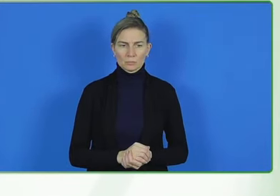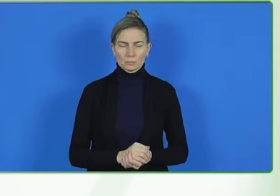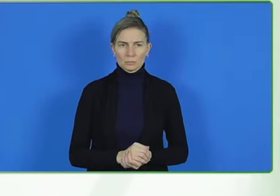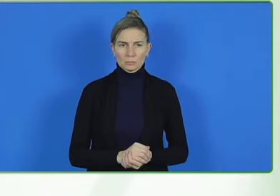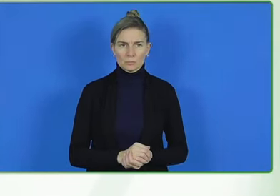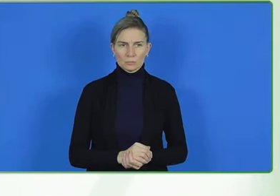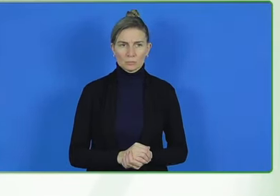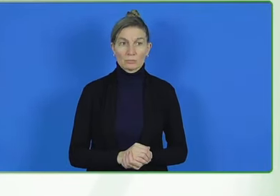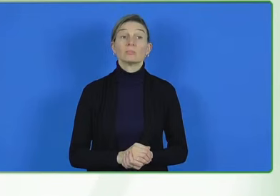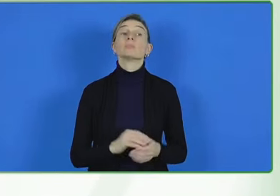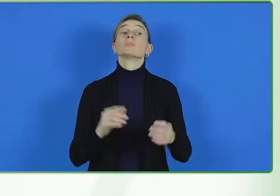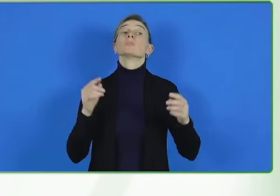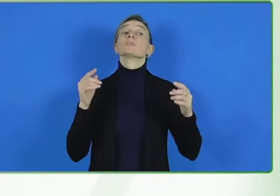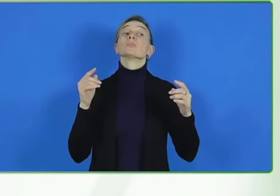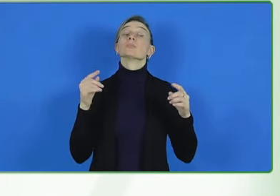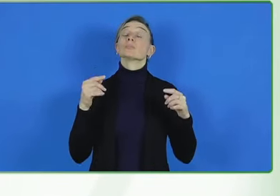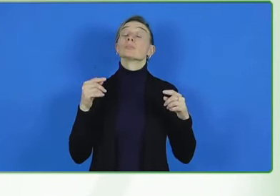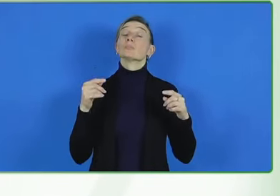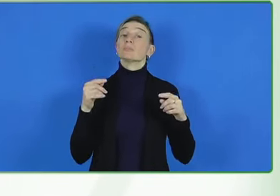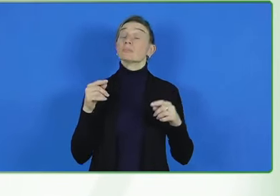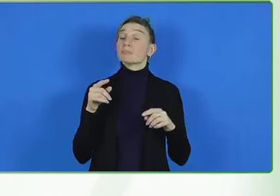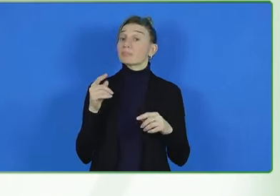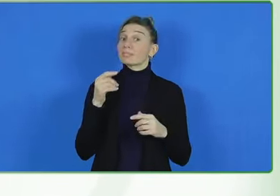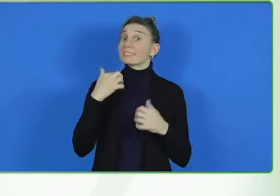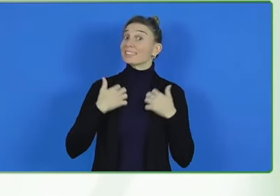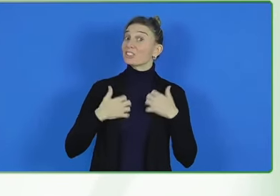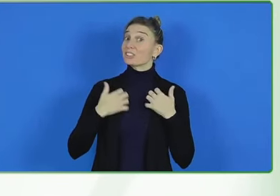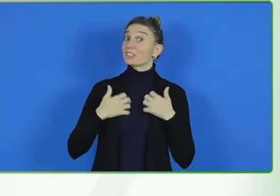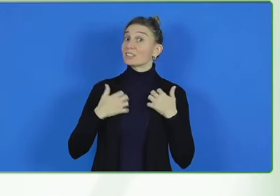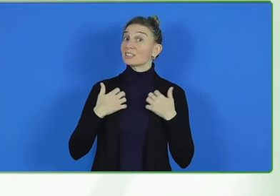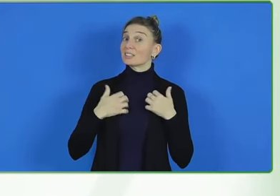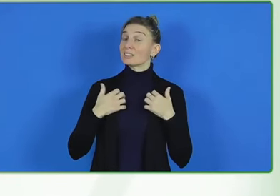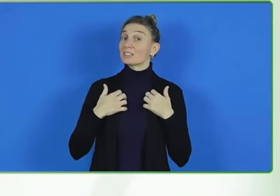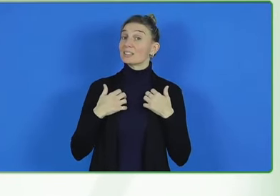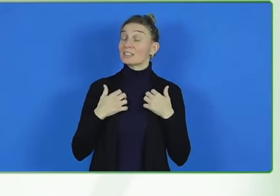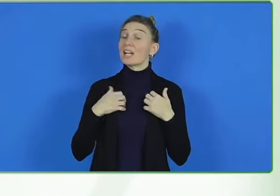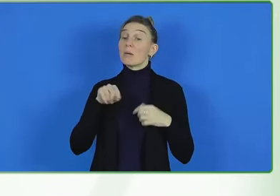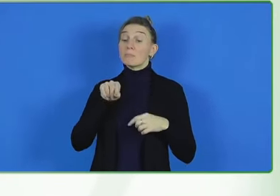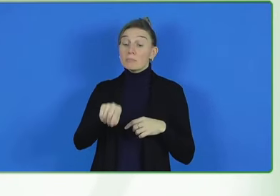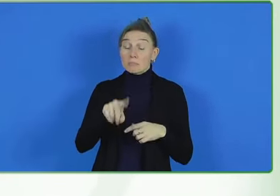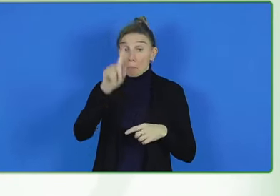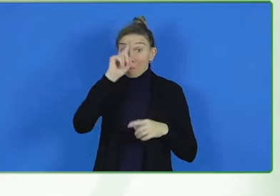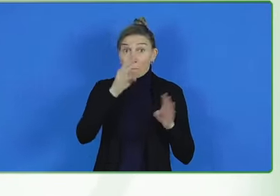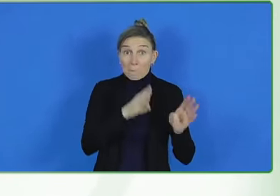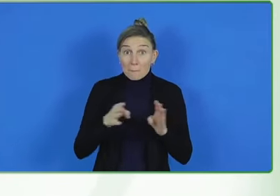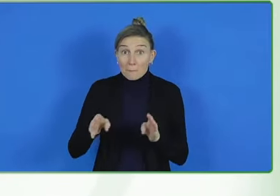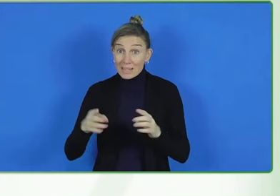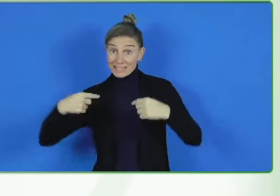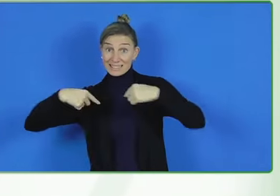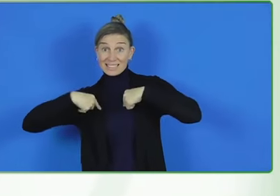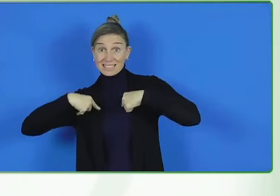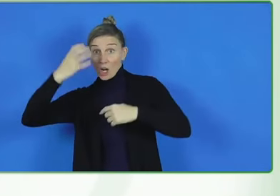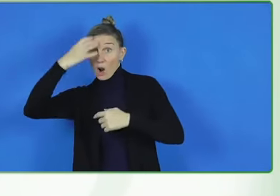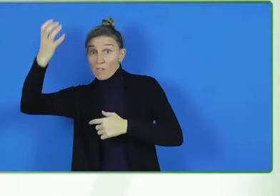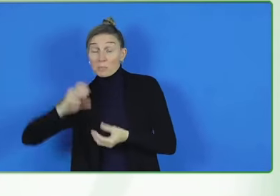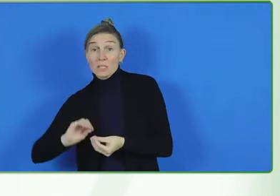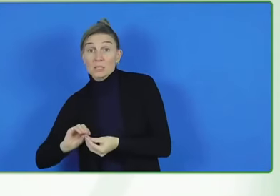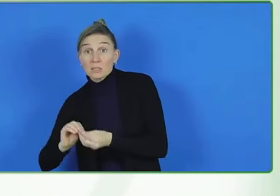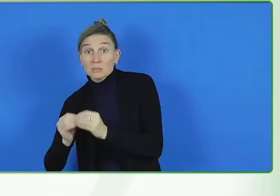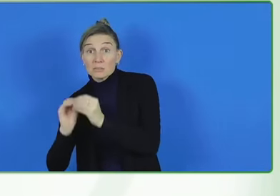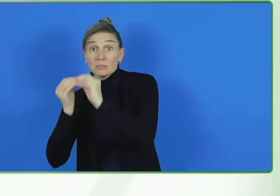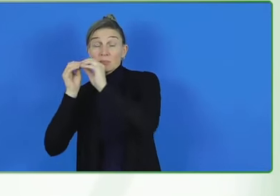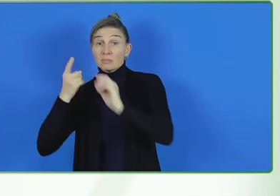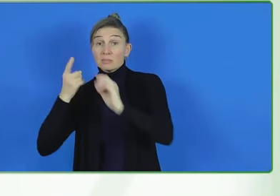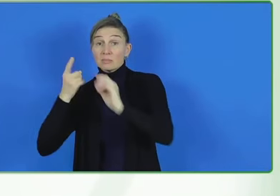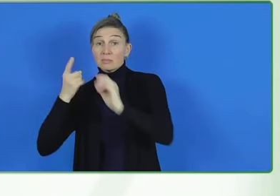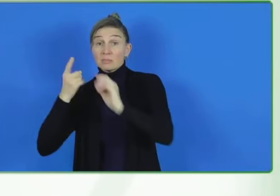Plan has not made by us, CENADIS, not even inside the government. It was developed